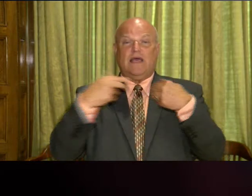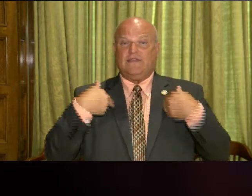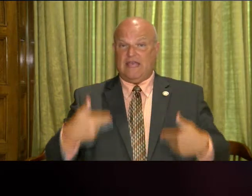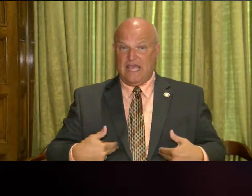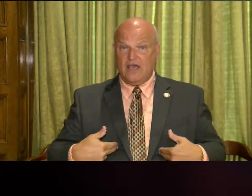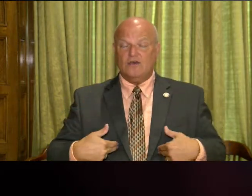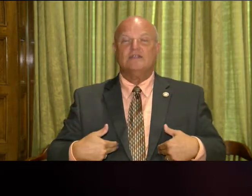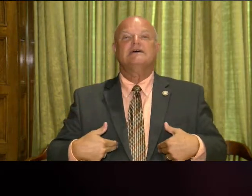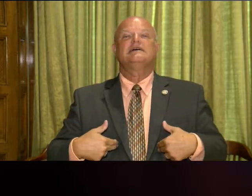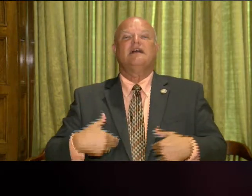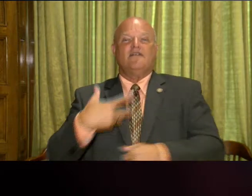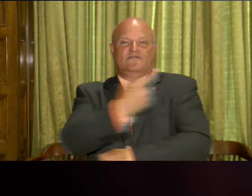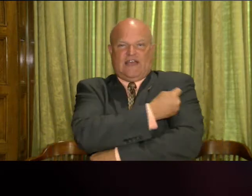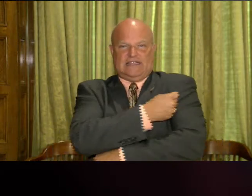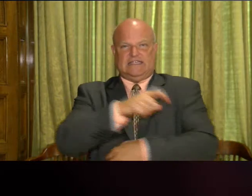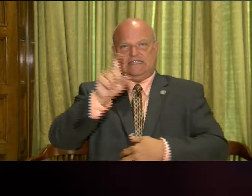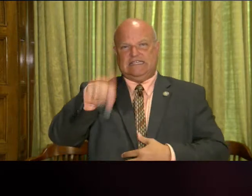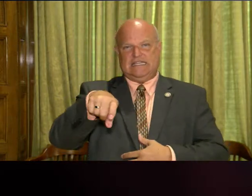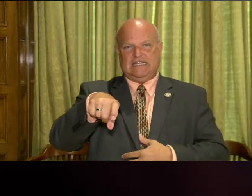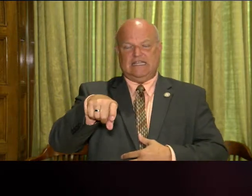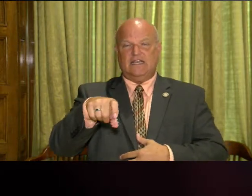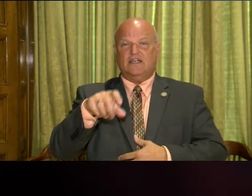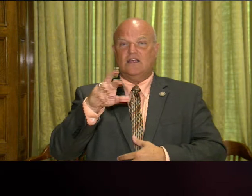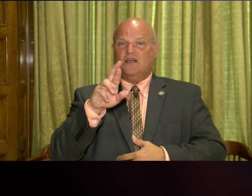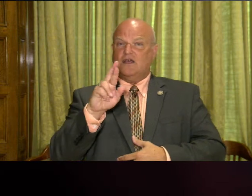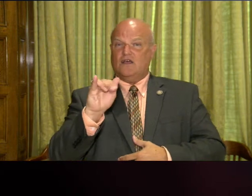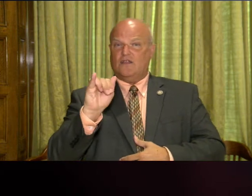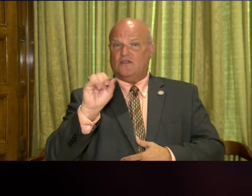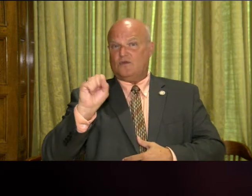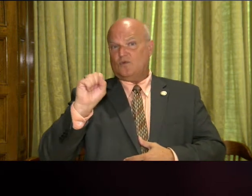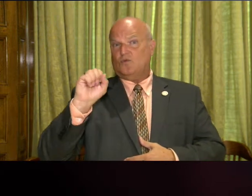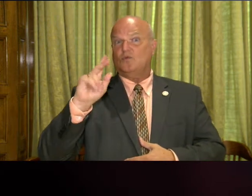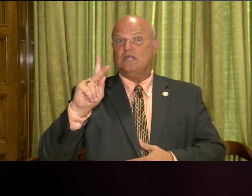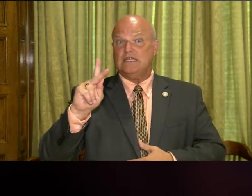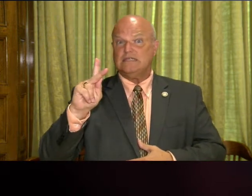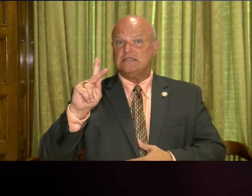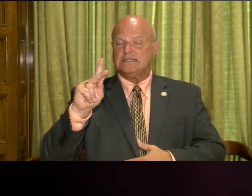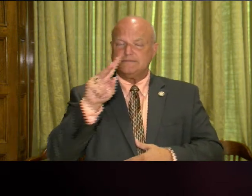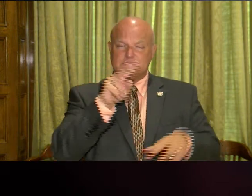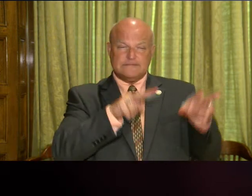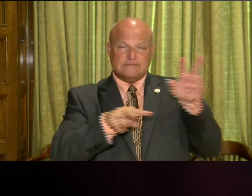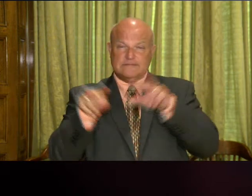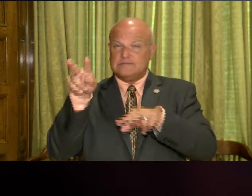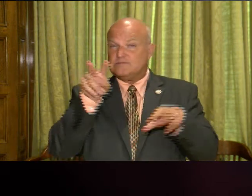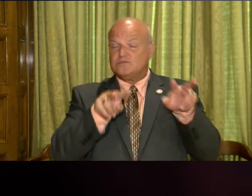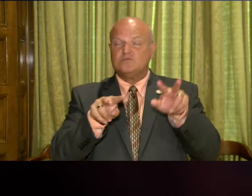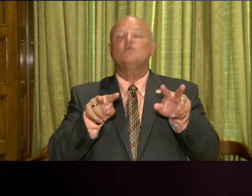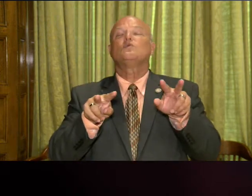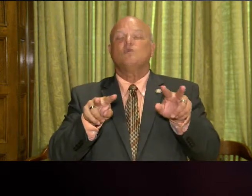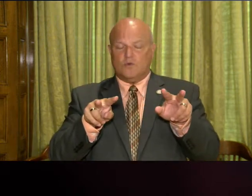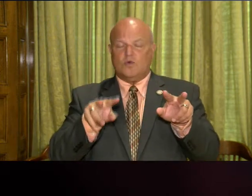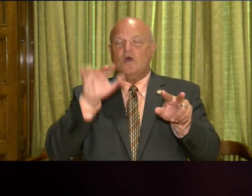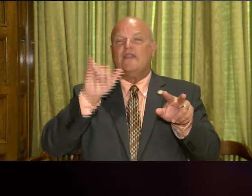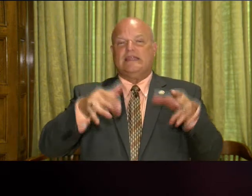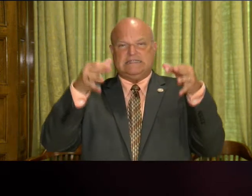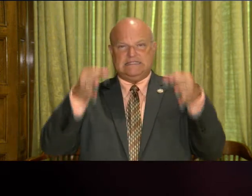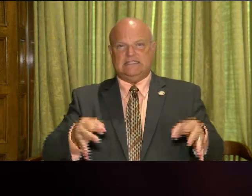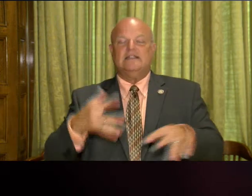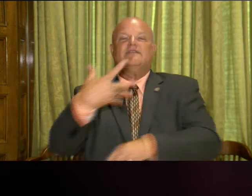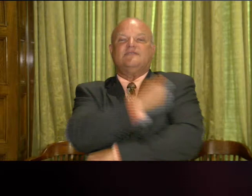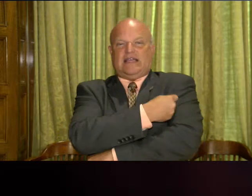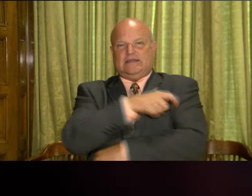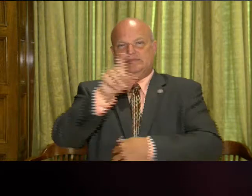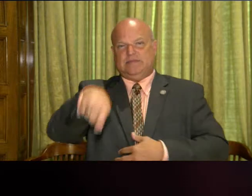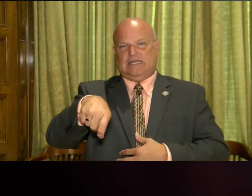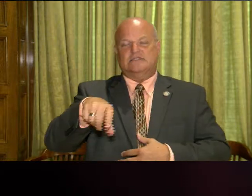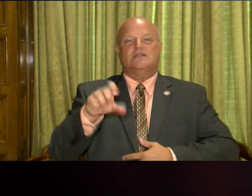to get vaccinated. The odds, the risk, if you evaluate the risk, that's what it leads to that conclusion. And